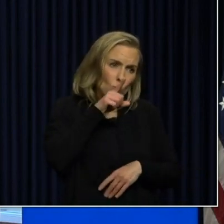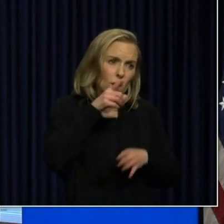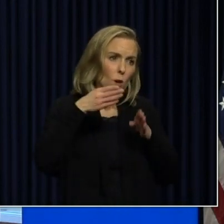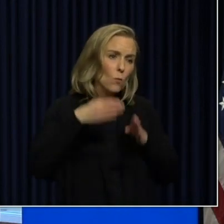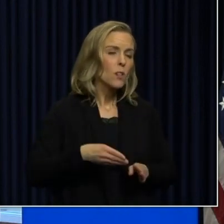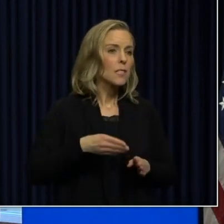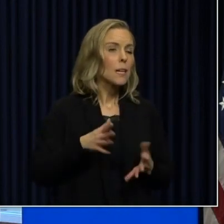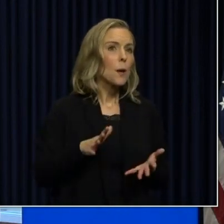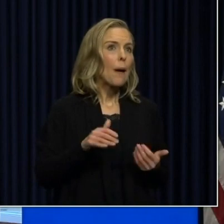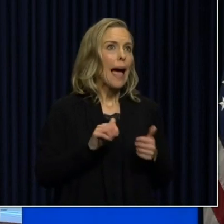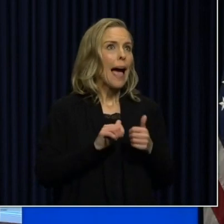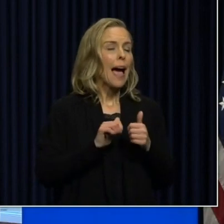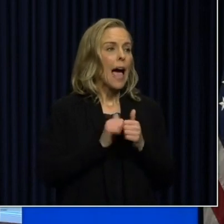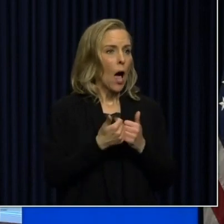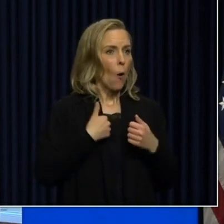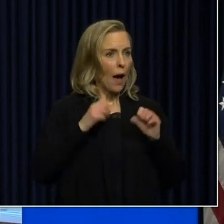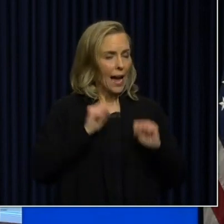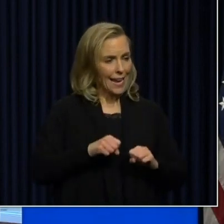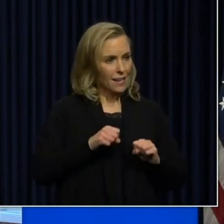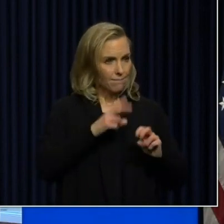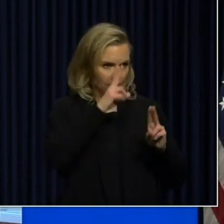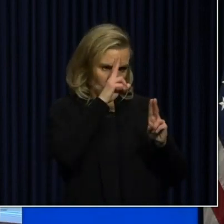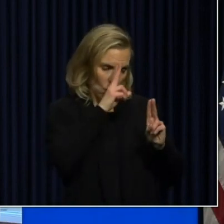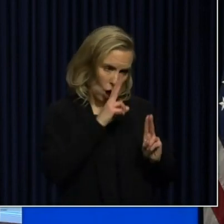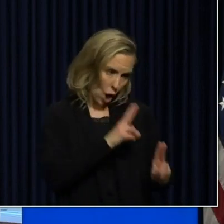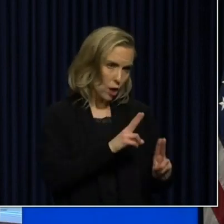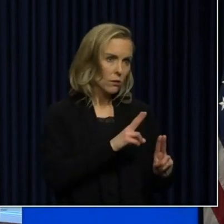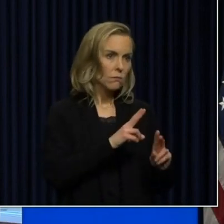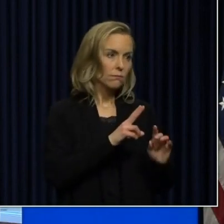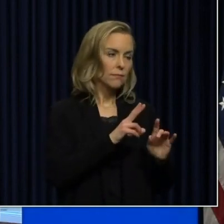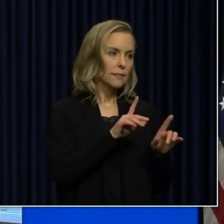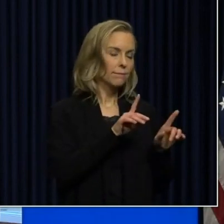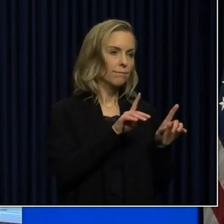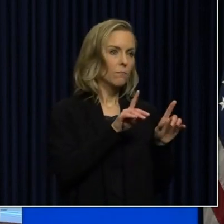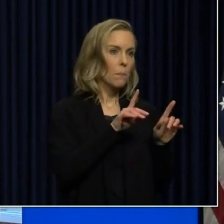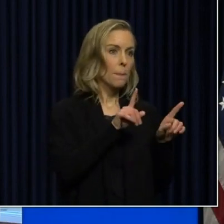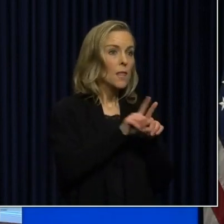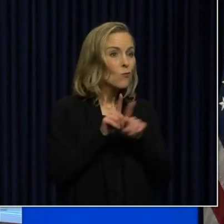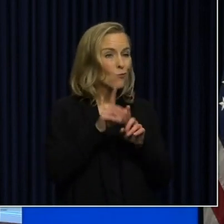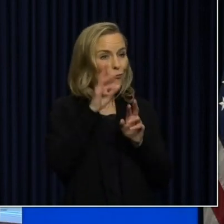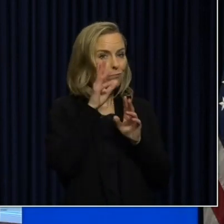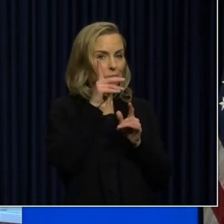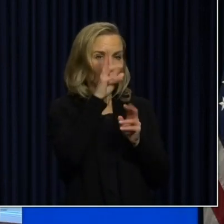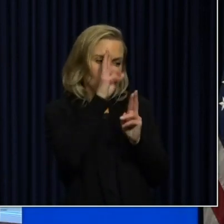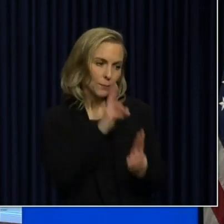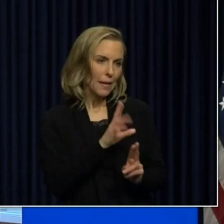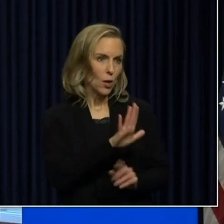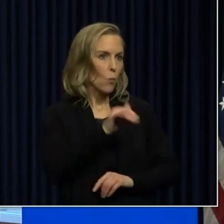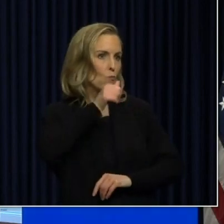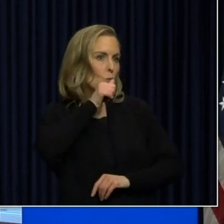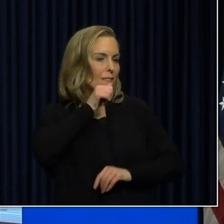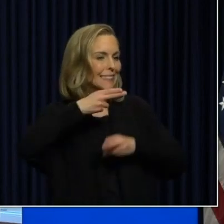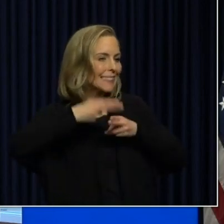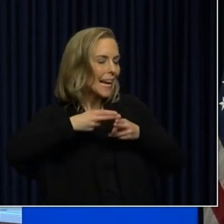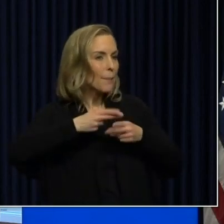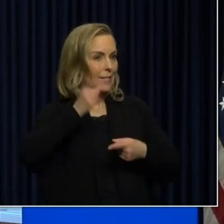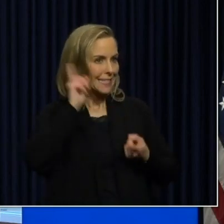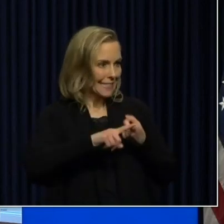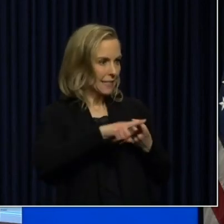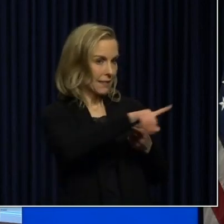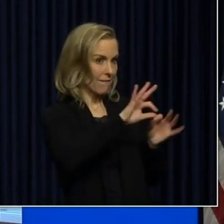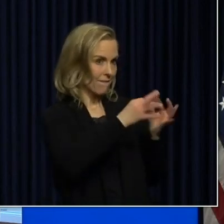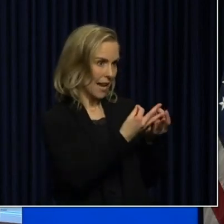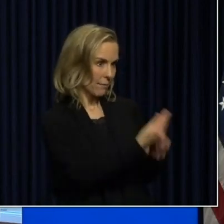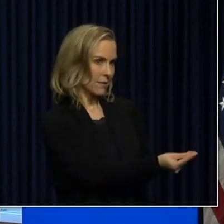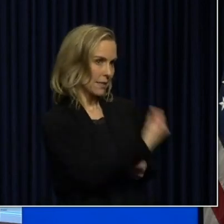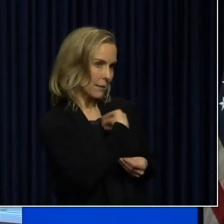the best way that I can honor them while respecting their privacy until a family gives us permission